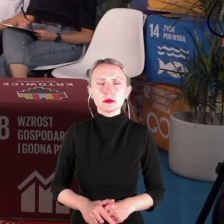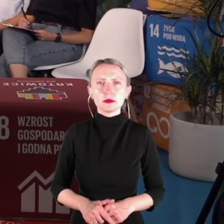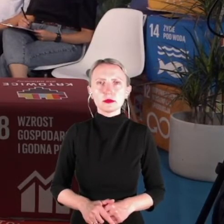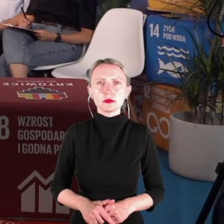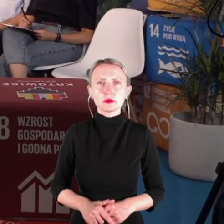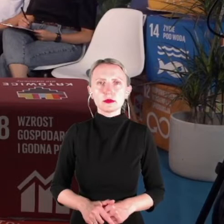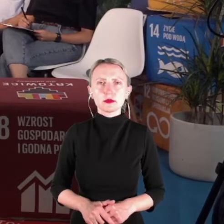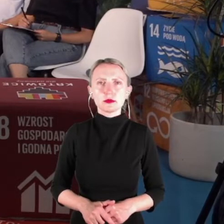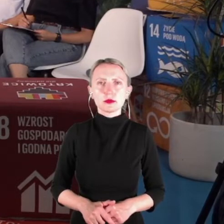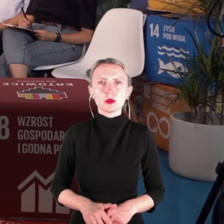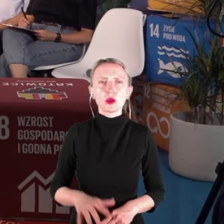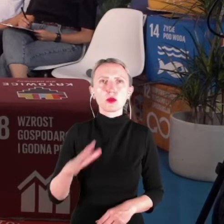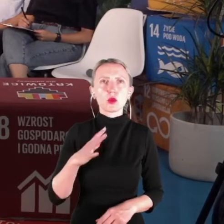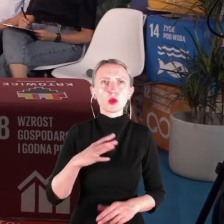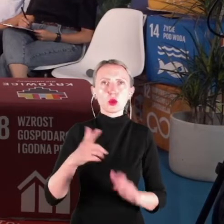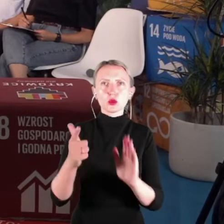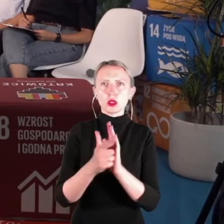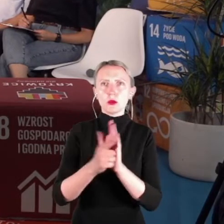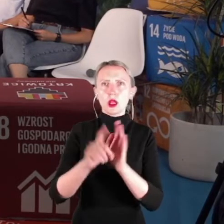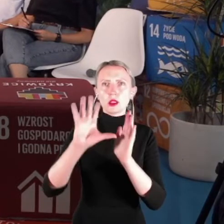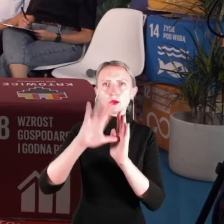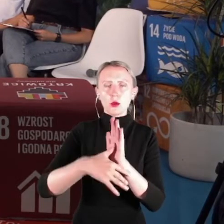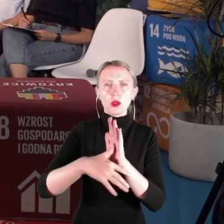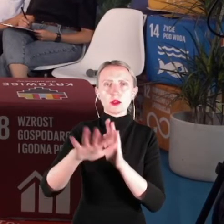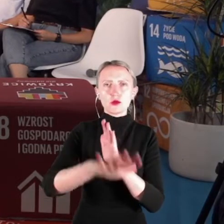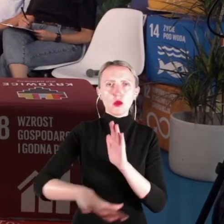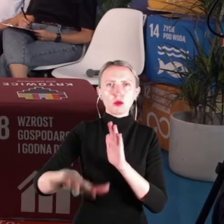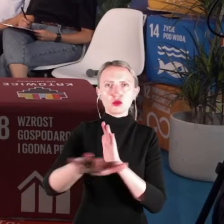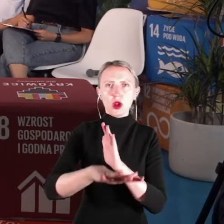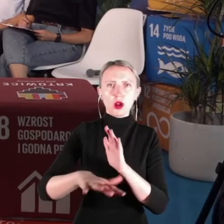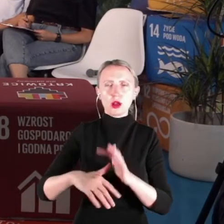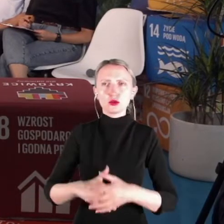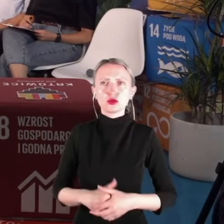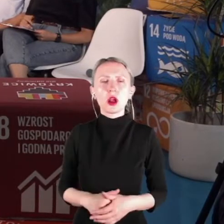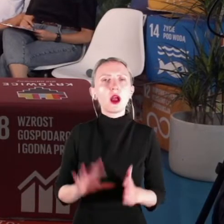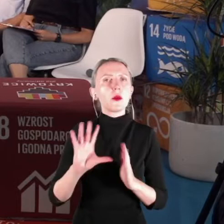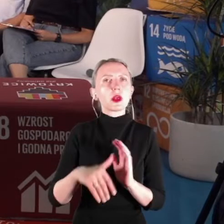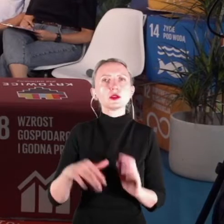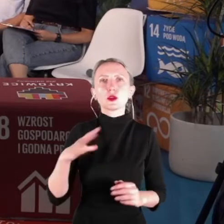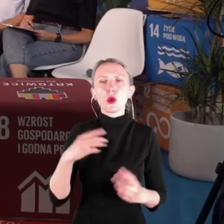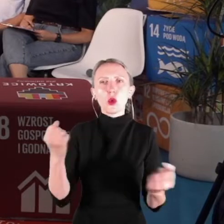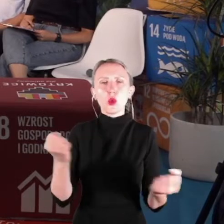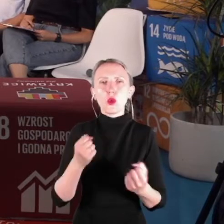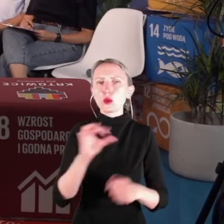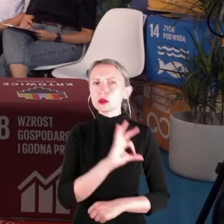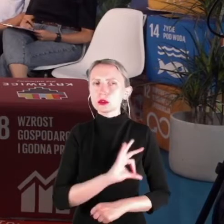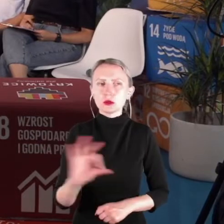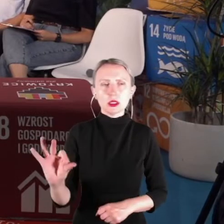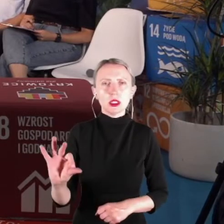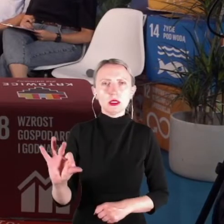imagine it without nuclear power. And also this kind of the very specialization of the town that I'm talking about is also defined, let's say, by the